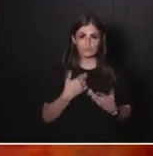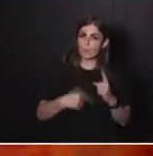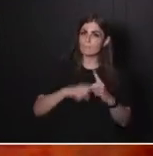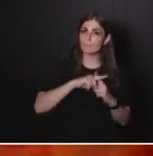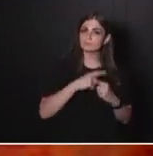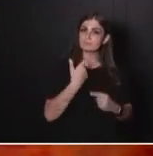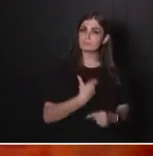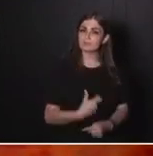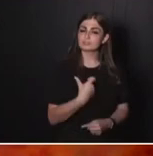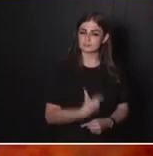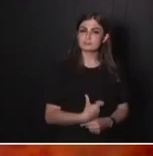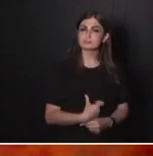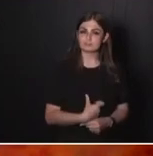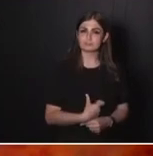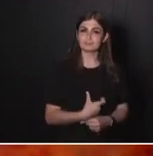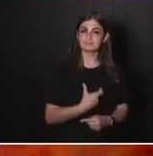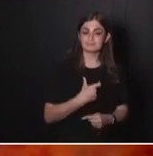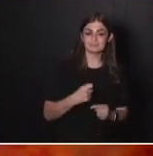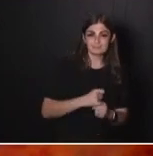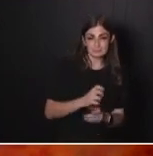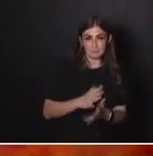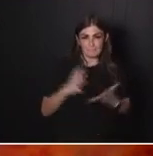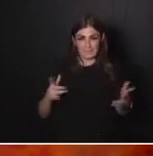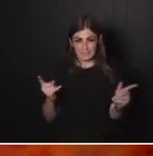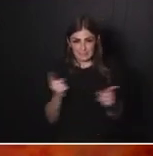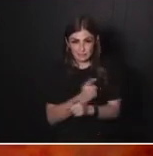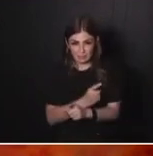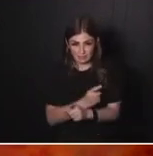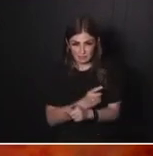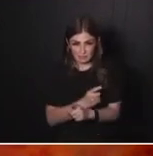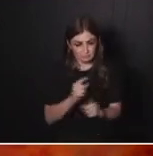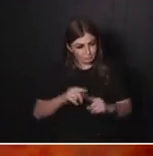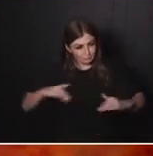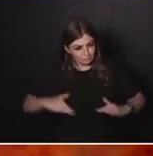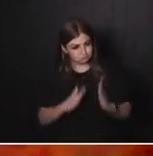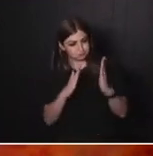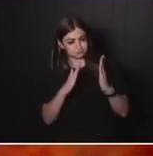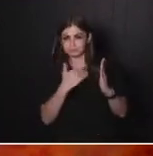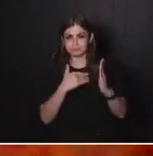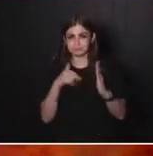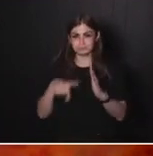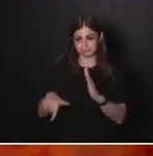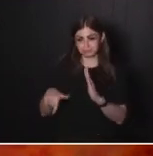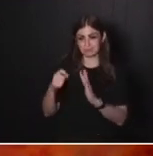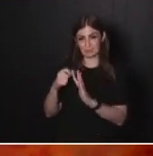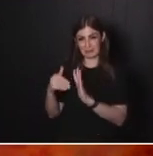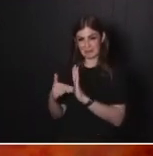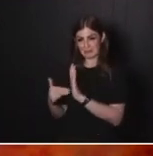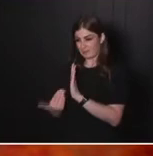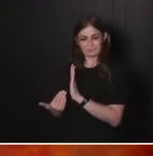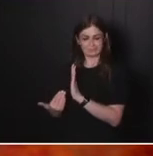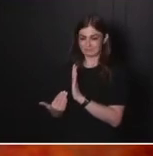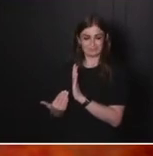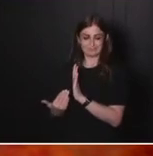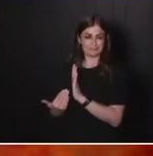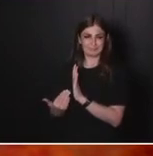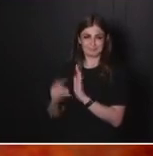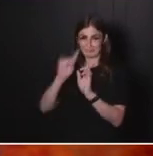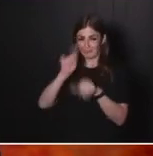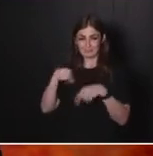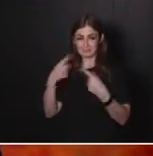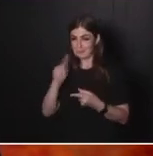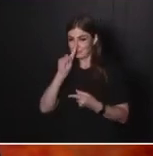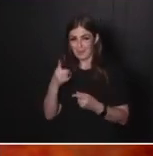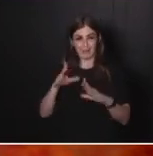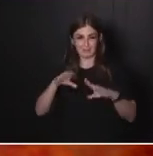optimist. But on the big challenges, Morrison isn't within a bull's roar of having what